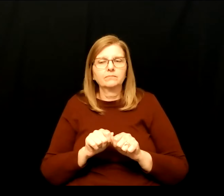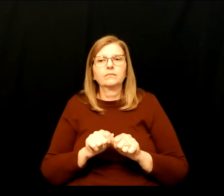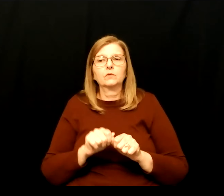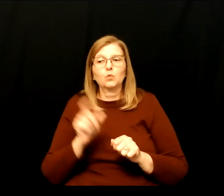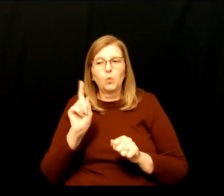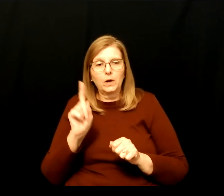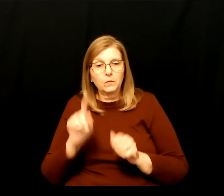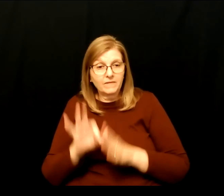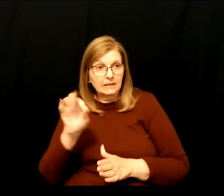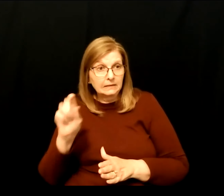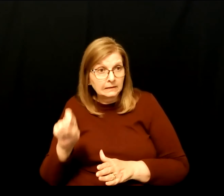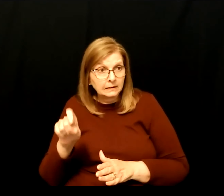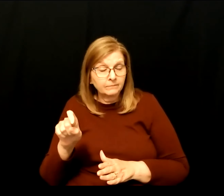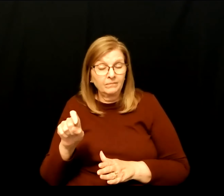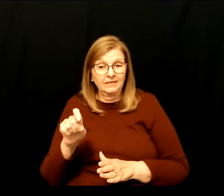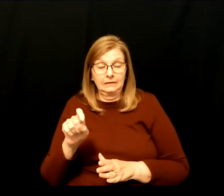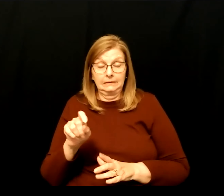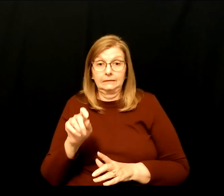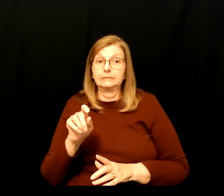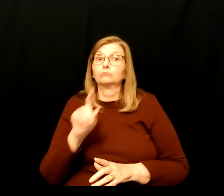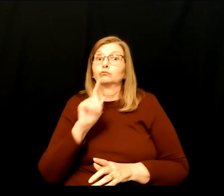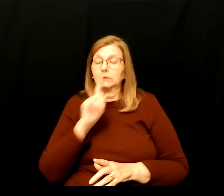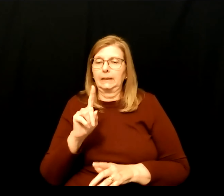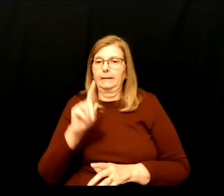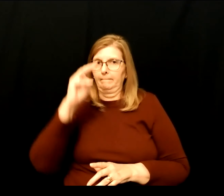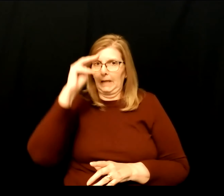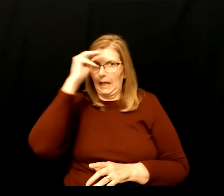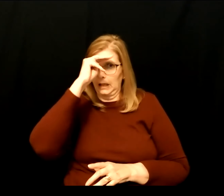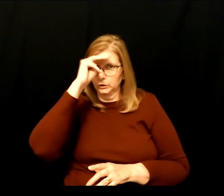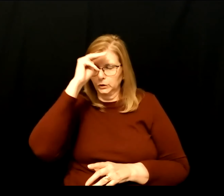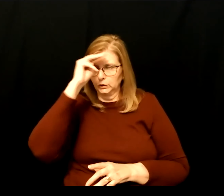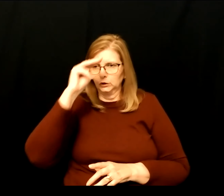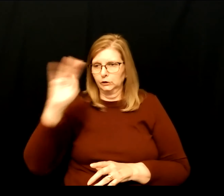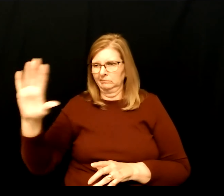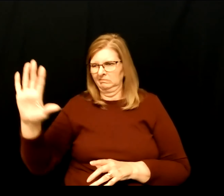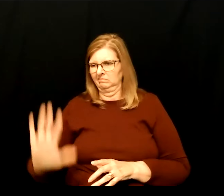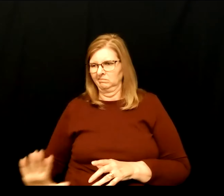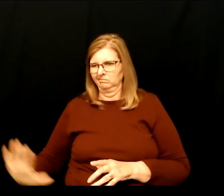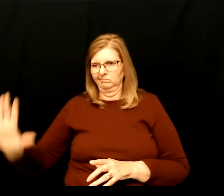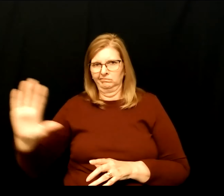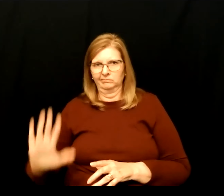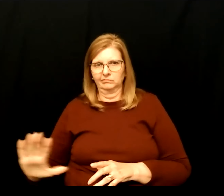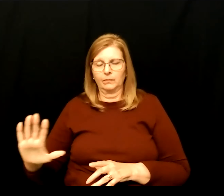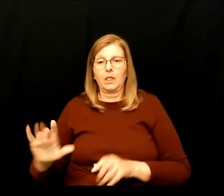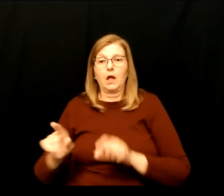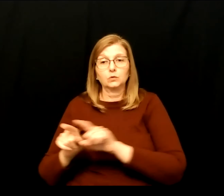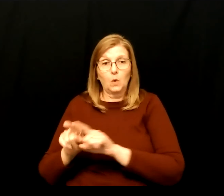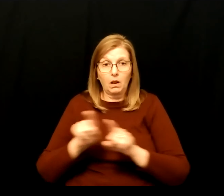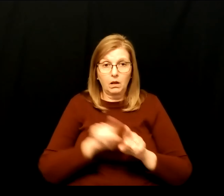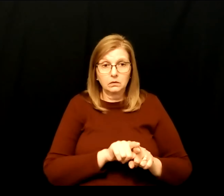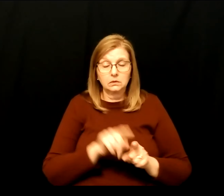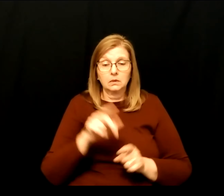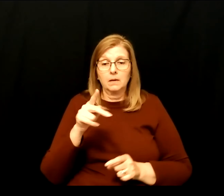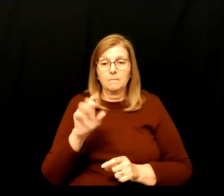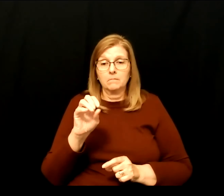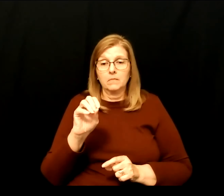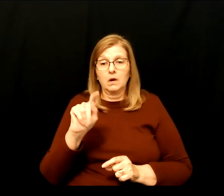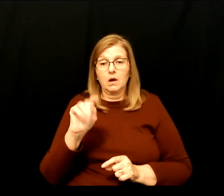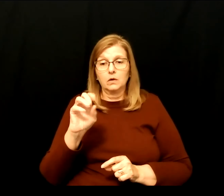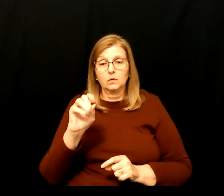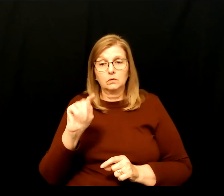need, specifically McAllister up and down that corridor there, as well as Pontotoc County